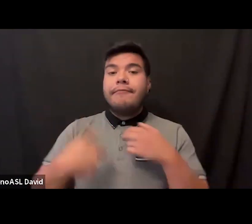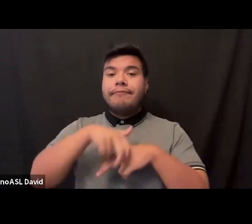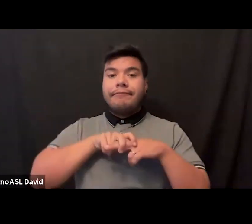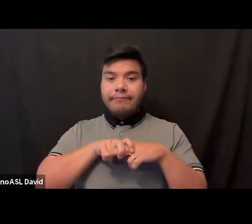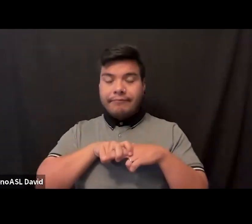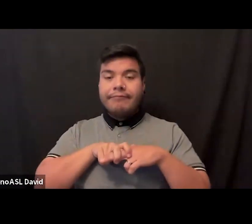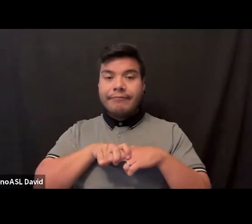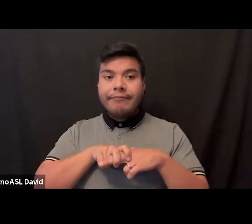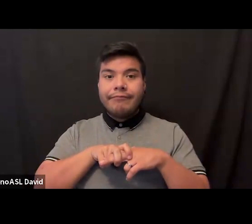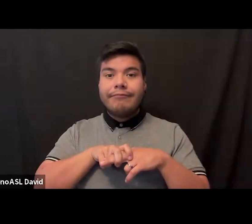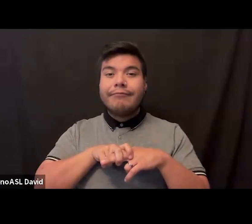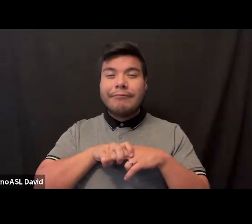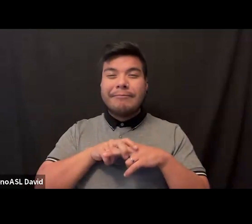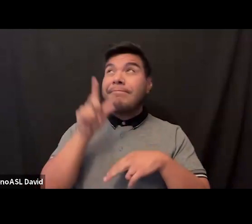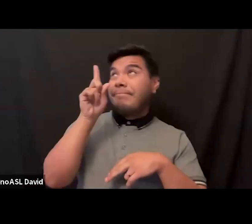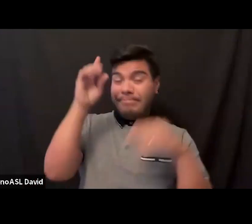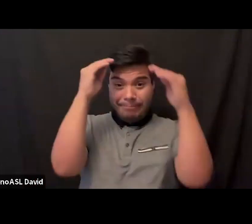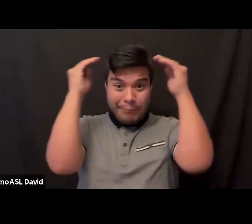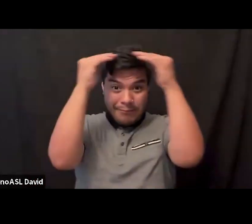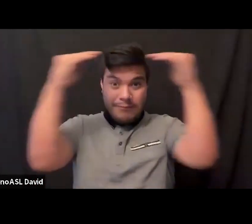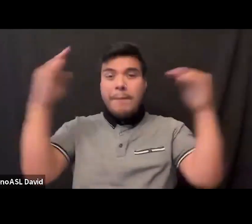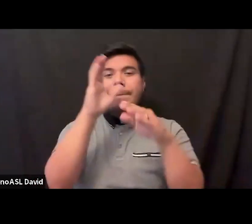under a bookshelf.